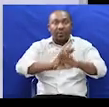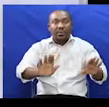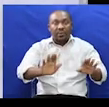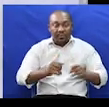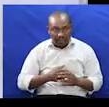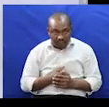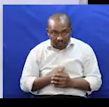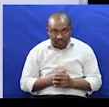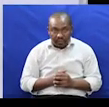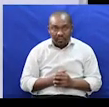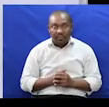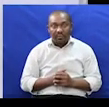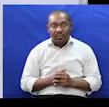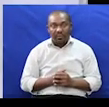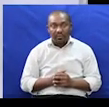one